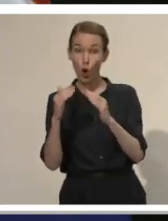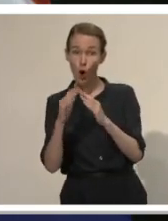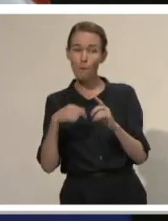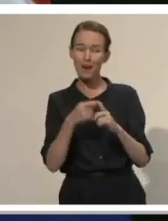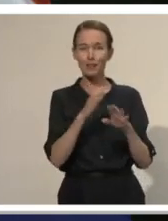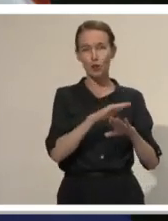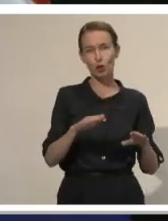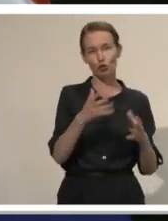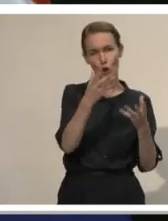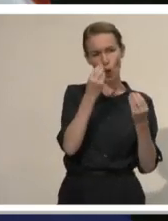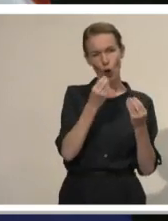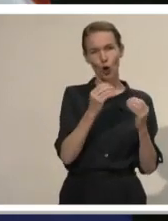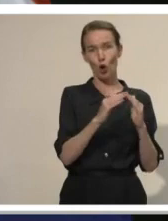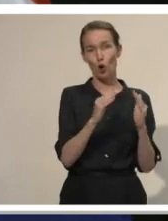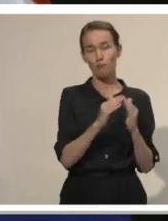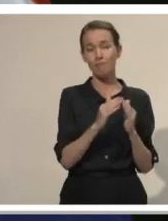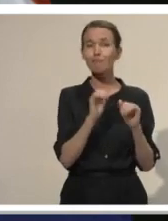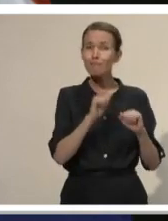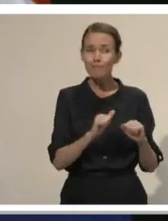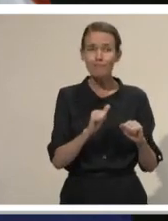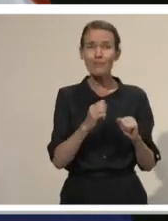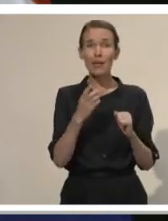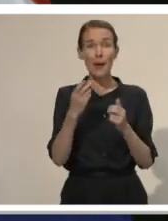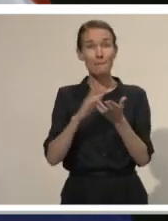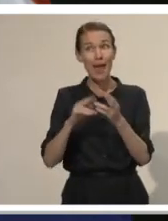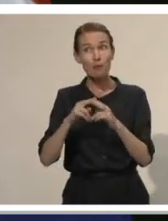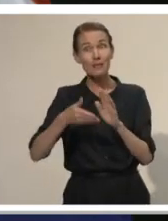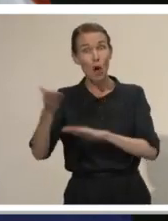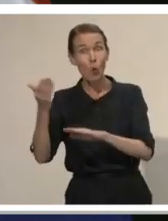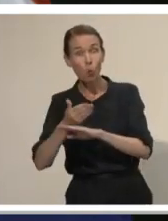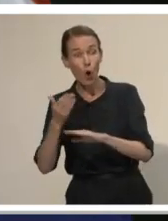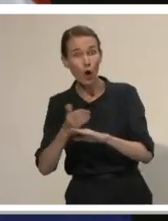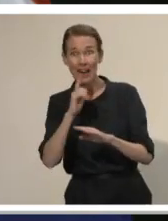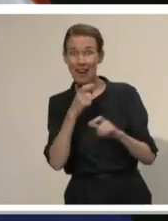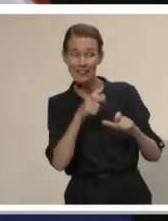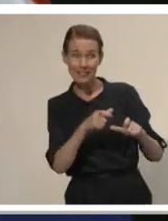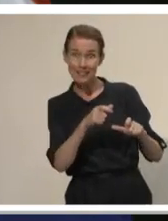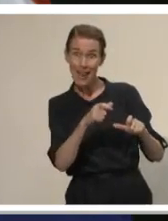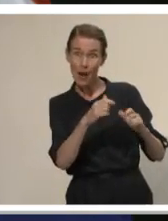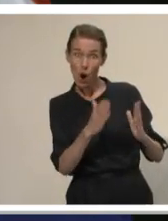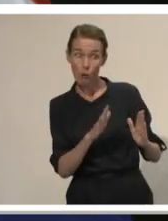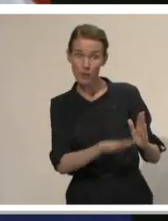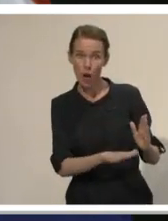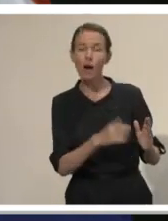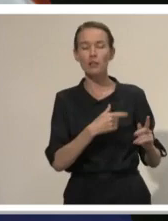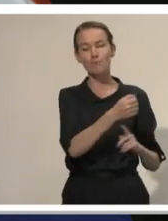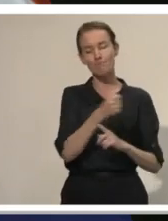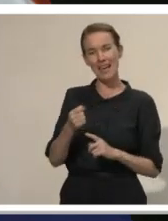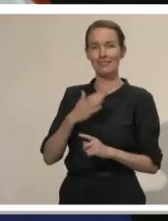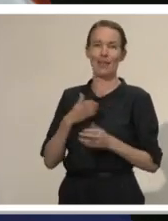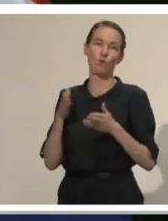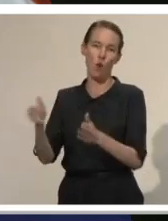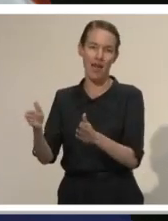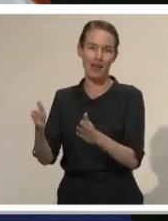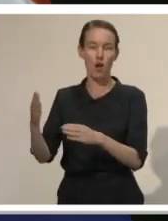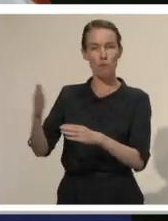provision for those who are unable to do that, but that can be done safely within ECEs. Whether the government has ruled out using